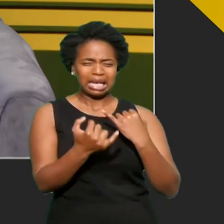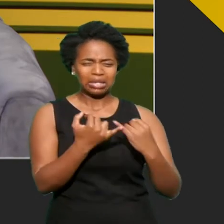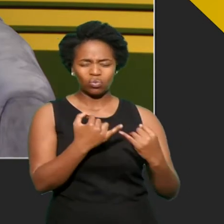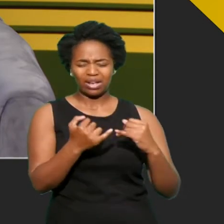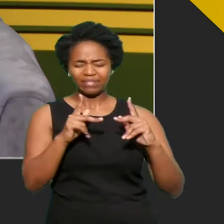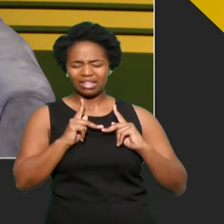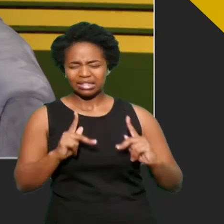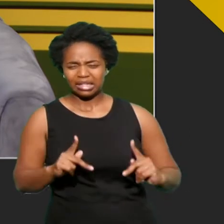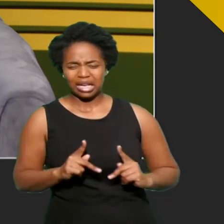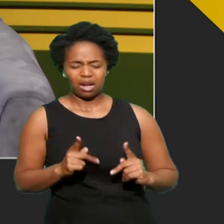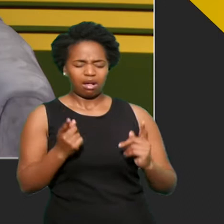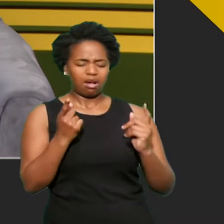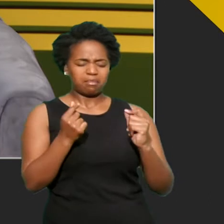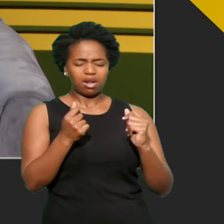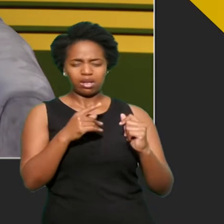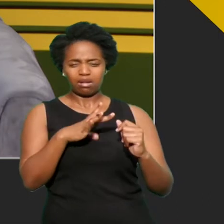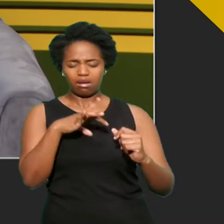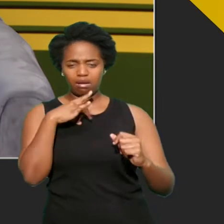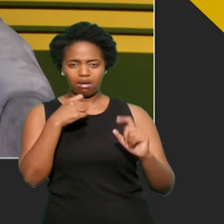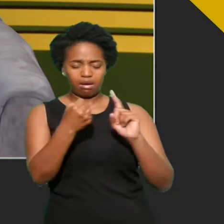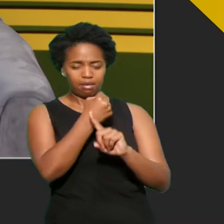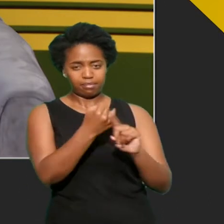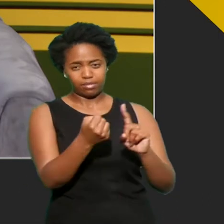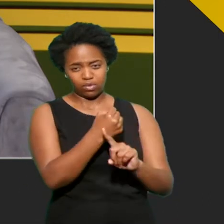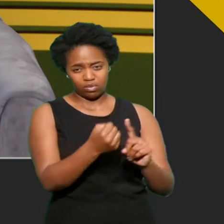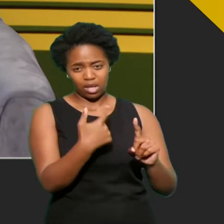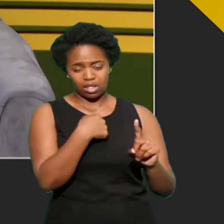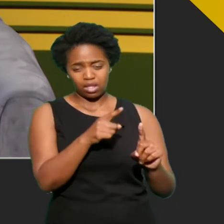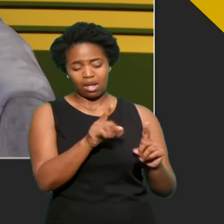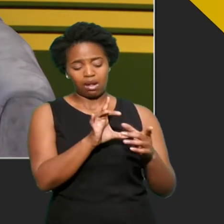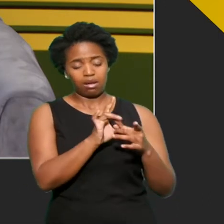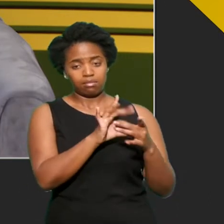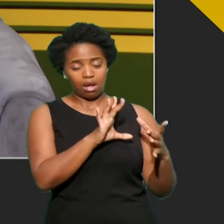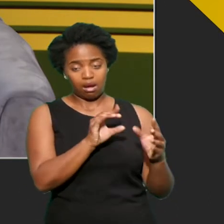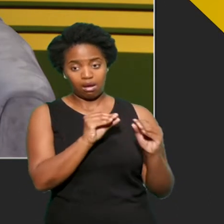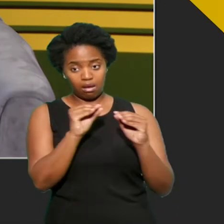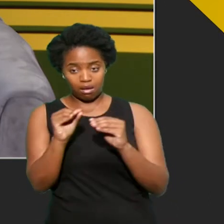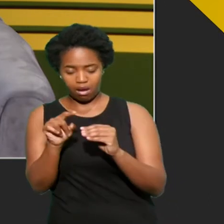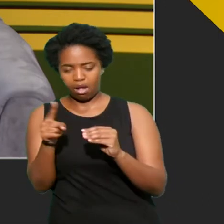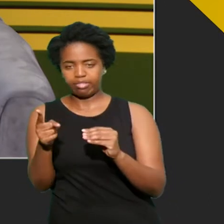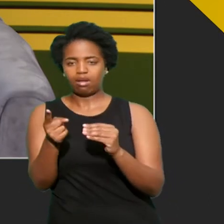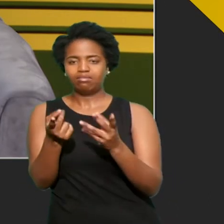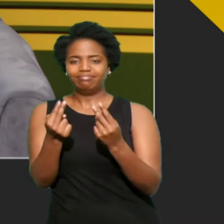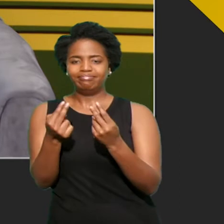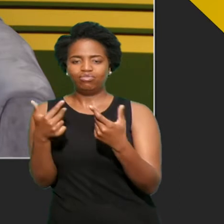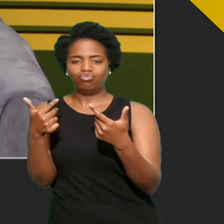every other form of abuse. And then she moved on into another relationship, and she feels that at least in this